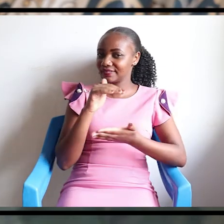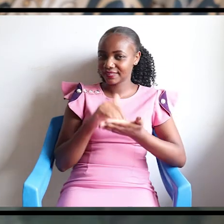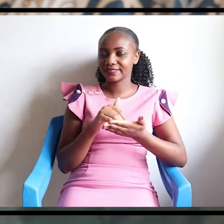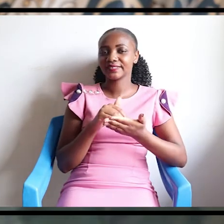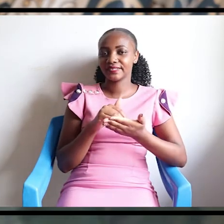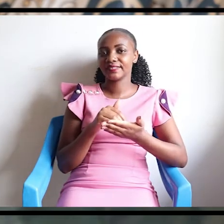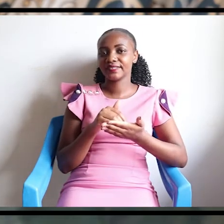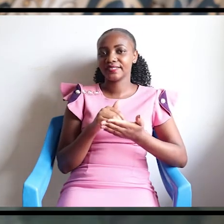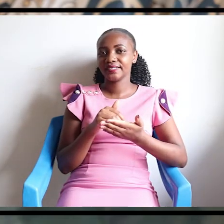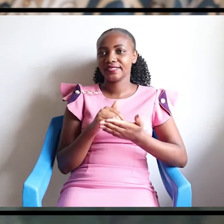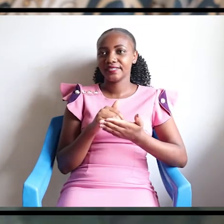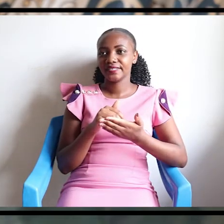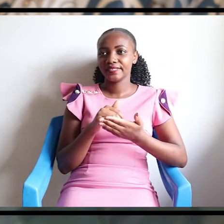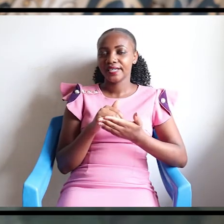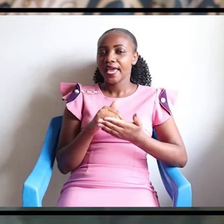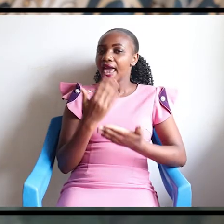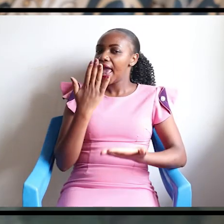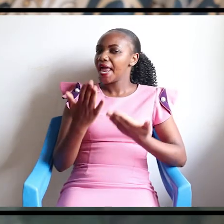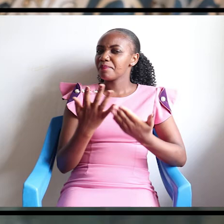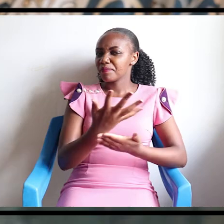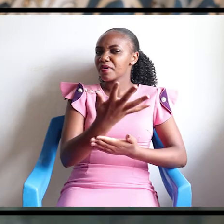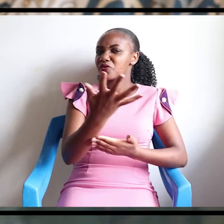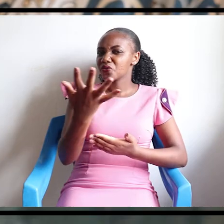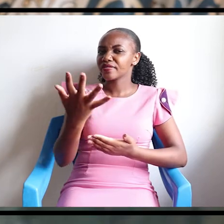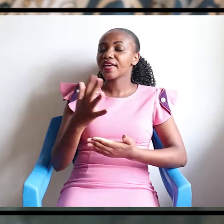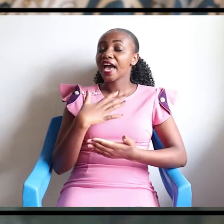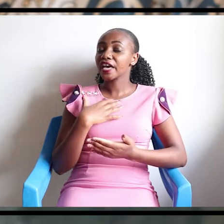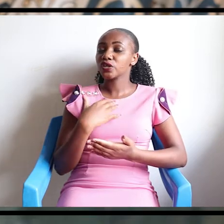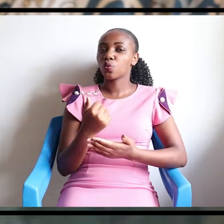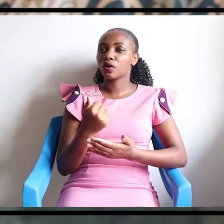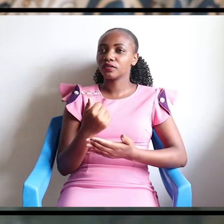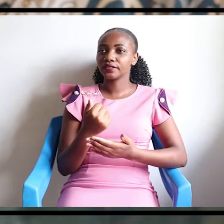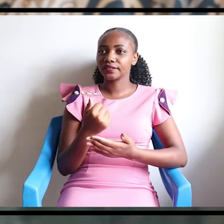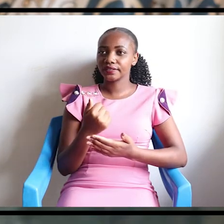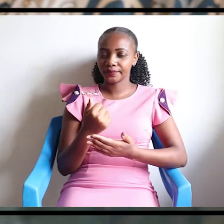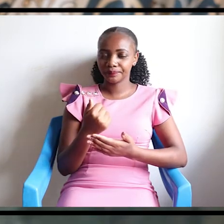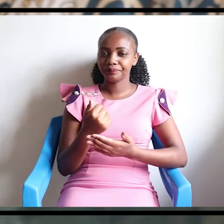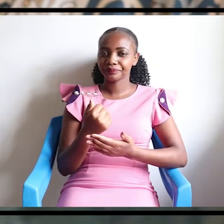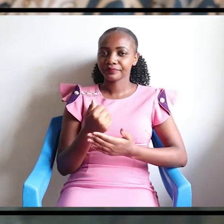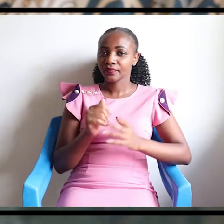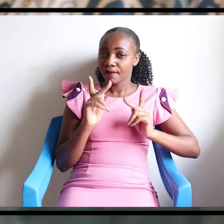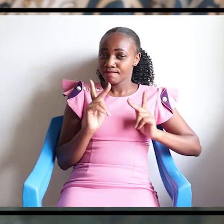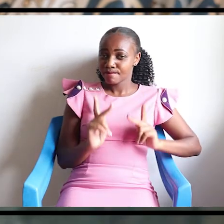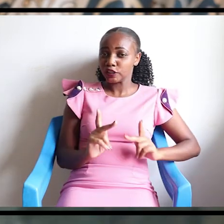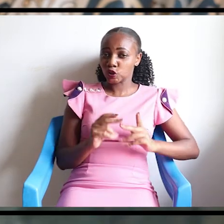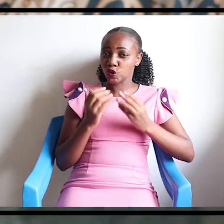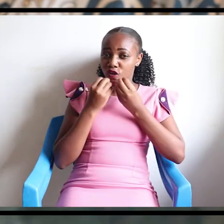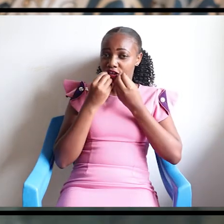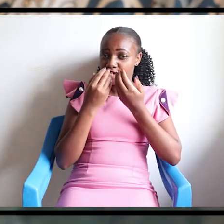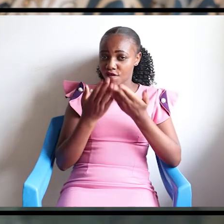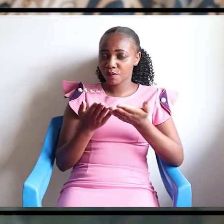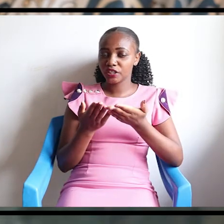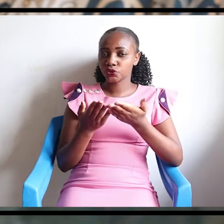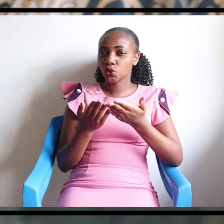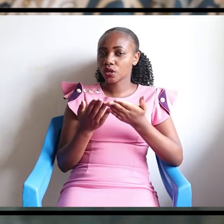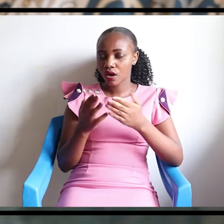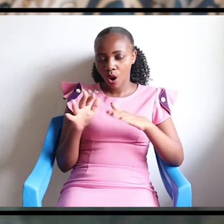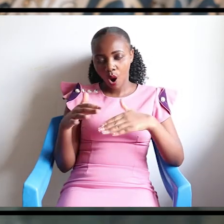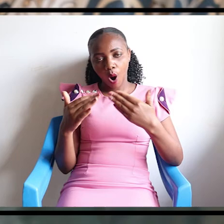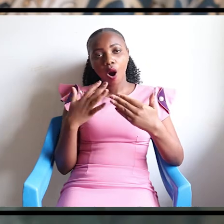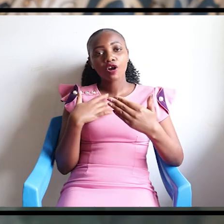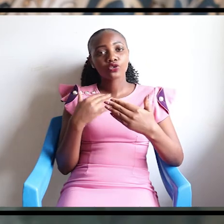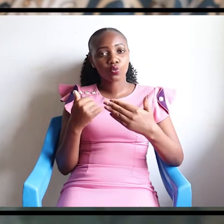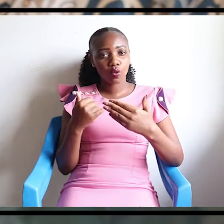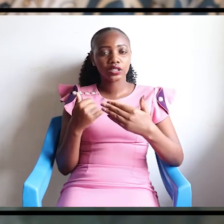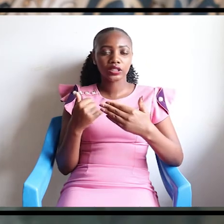the right information. And maybe you are there and you may want to get personalized information. You may want to reach